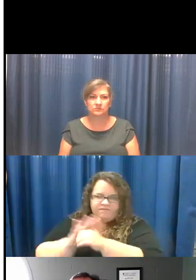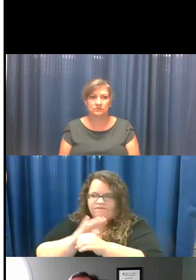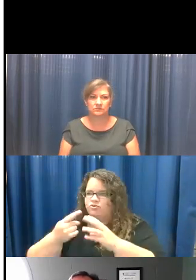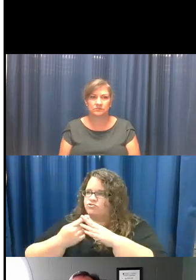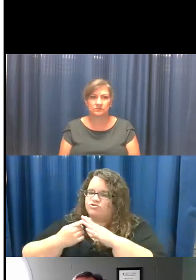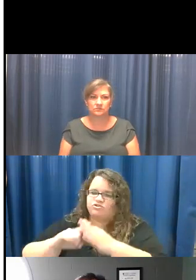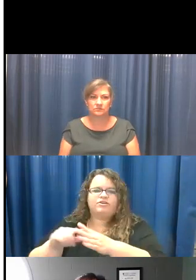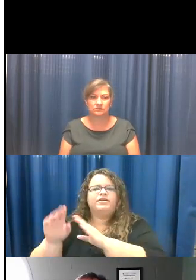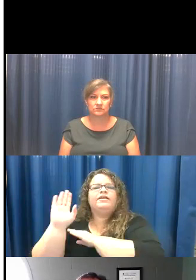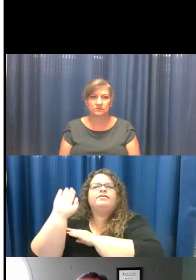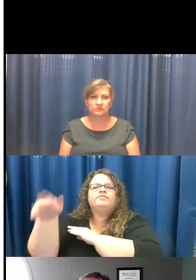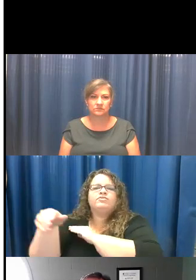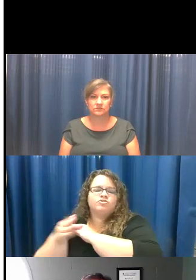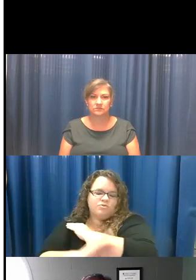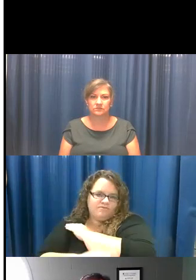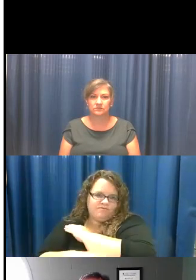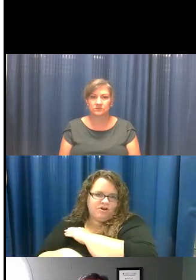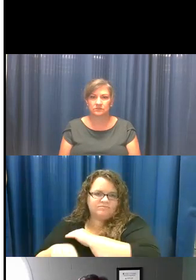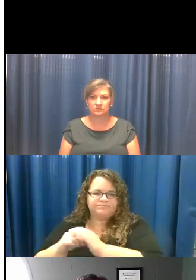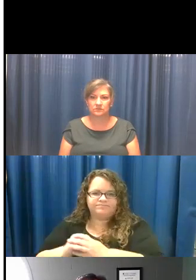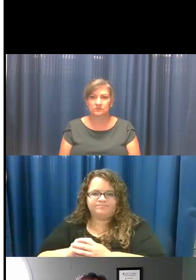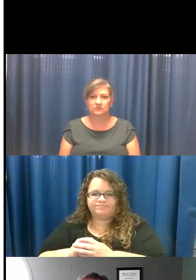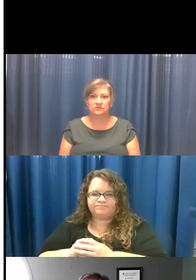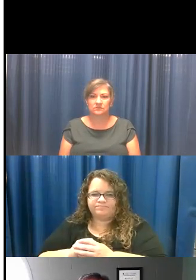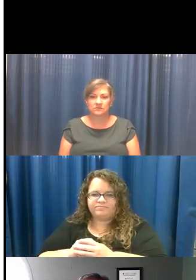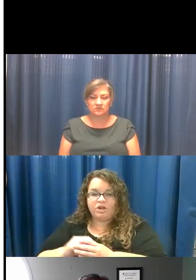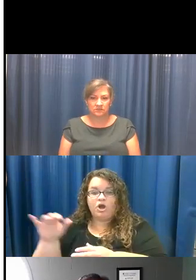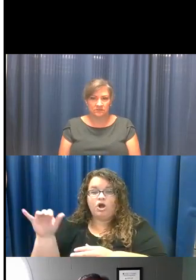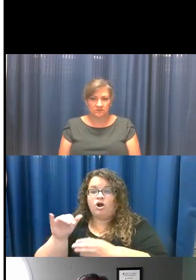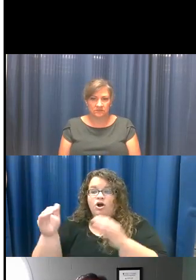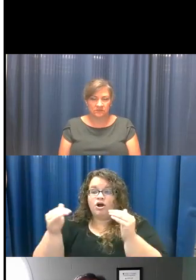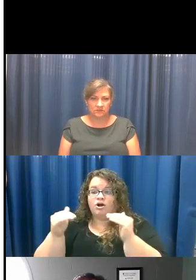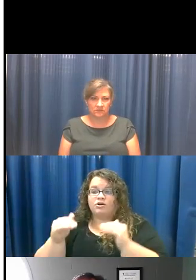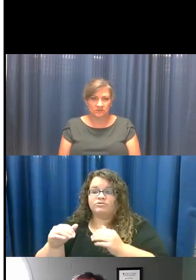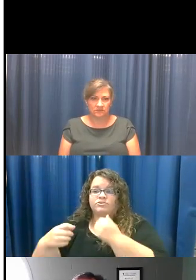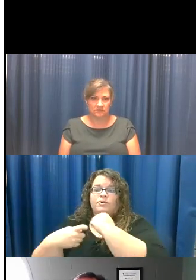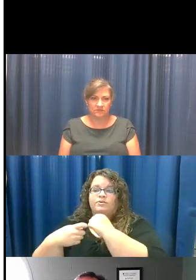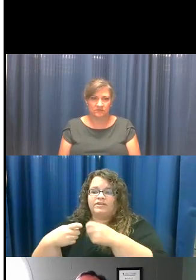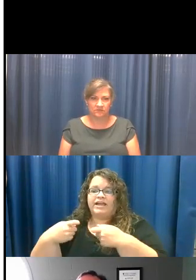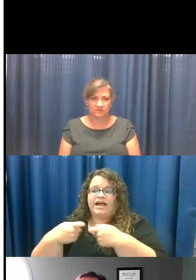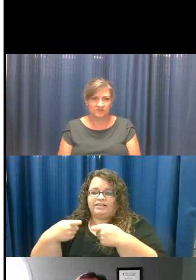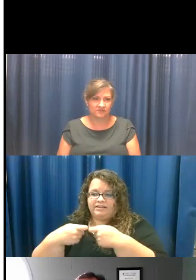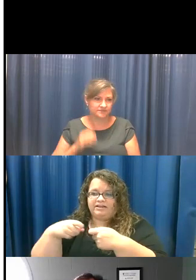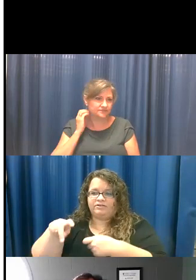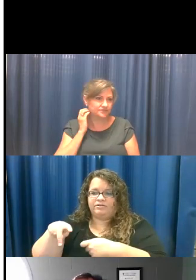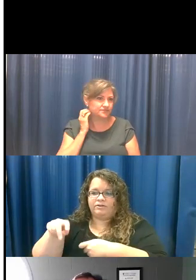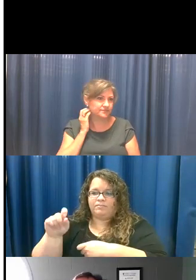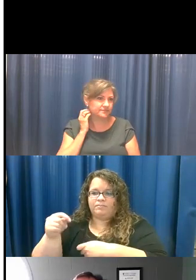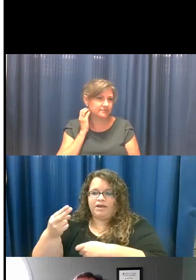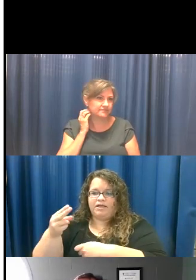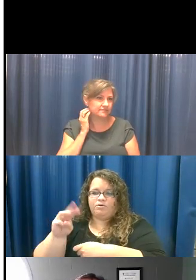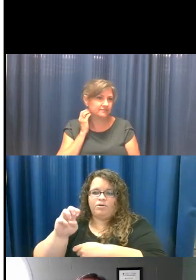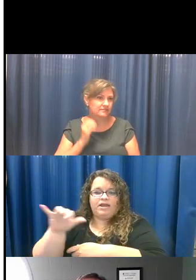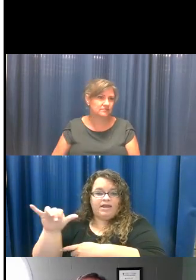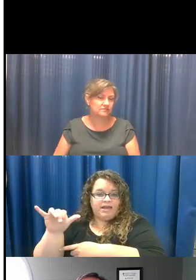also electrical pathways and electronics pathways that are part of that program as well. And an Associate of